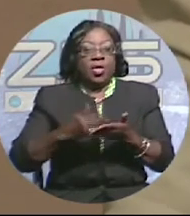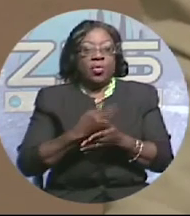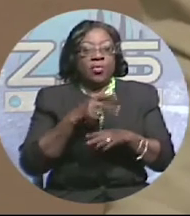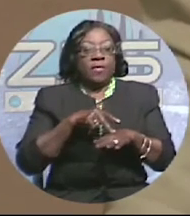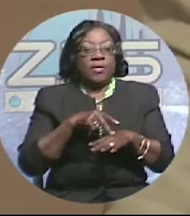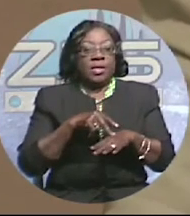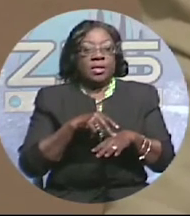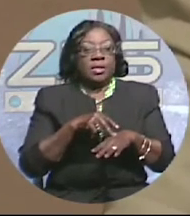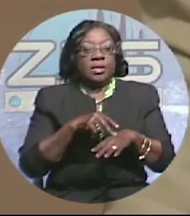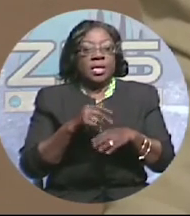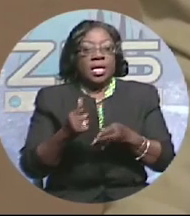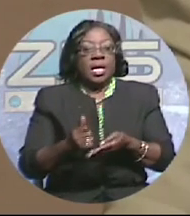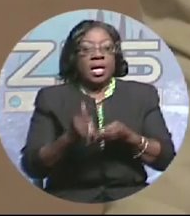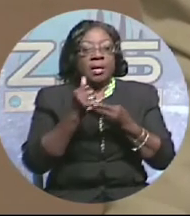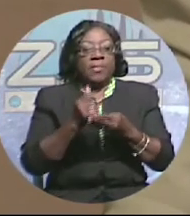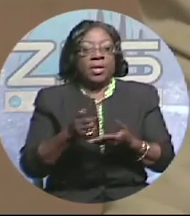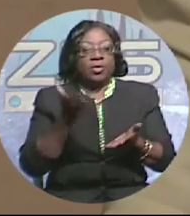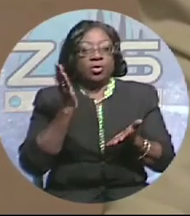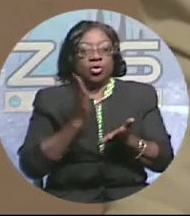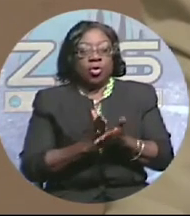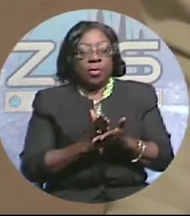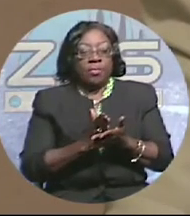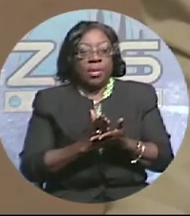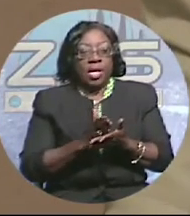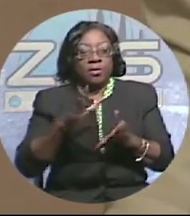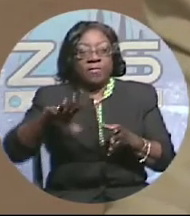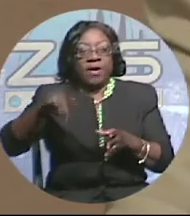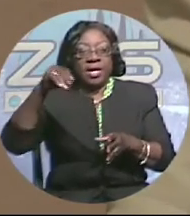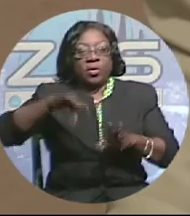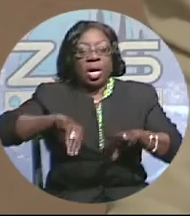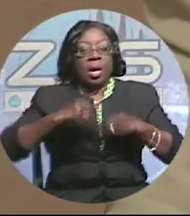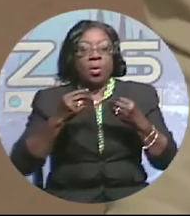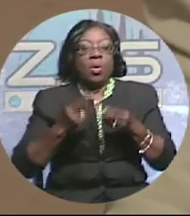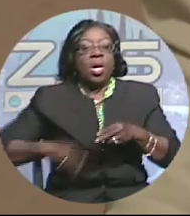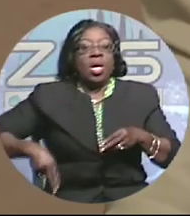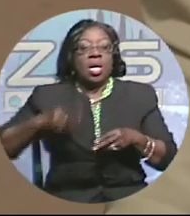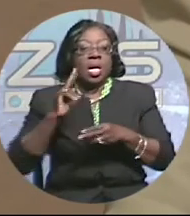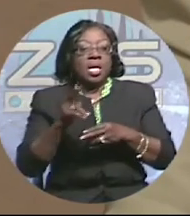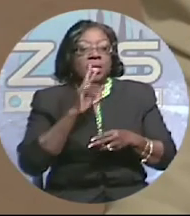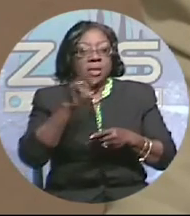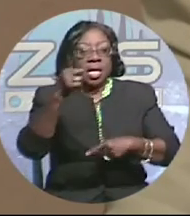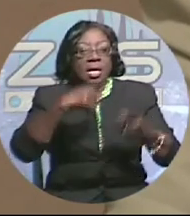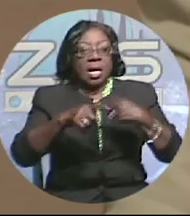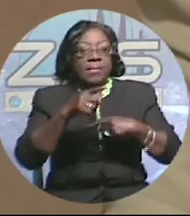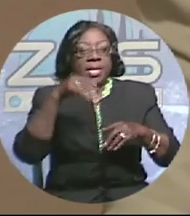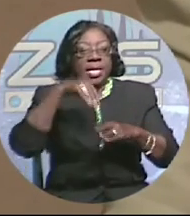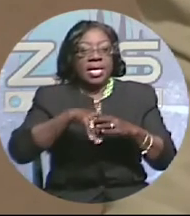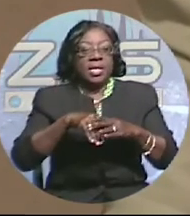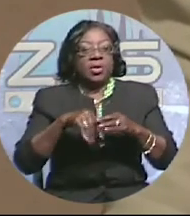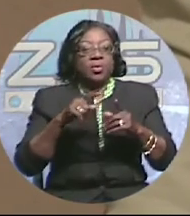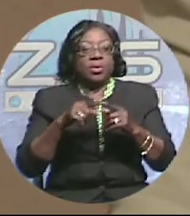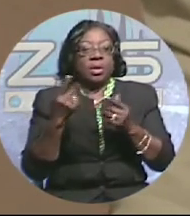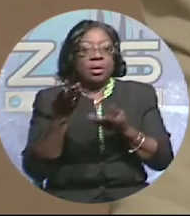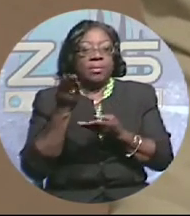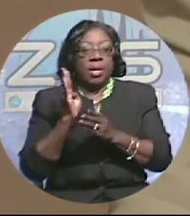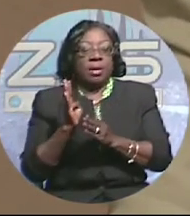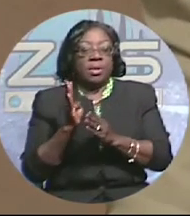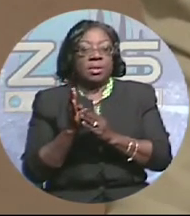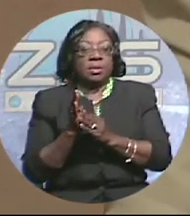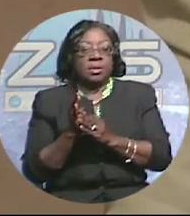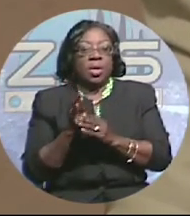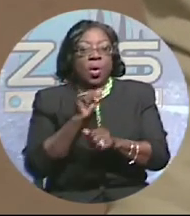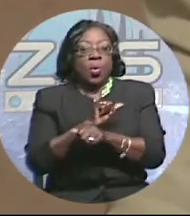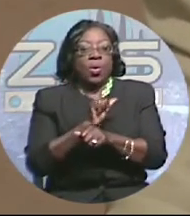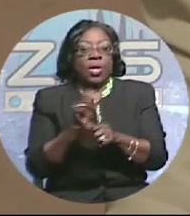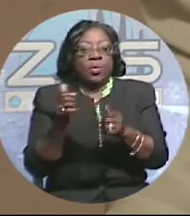Embassy, and also very senior agent from HSI, Homeland Security Investigations, working